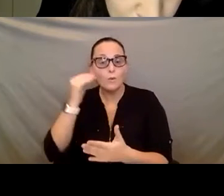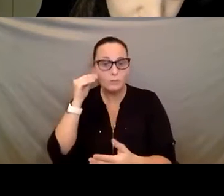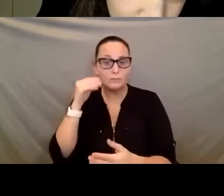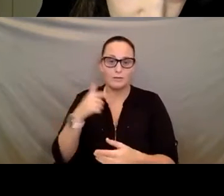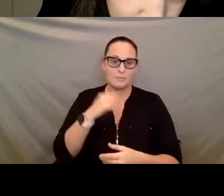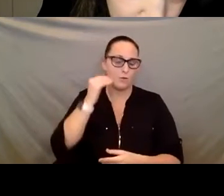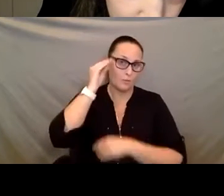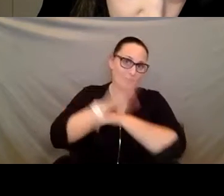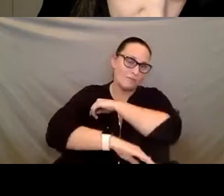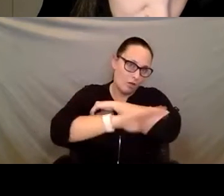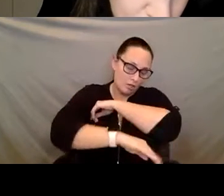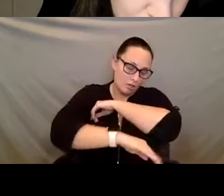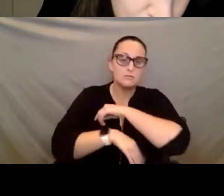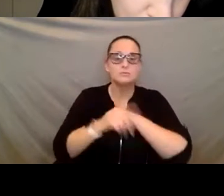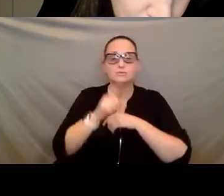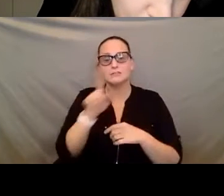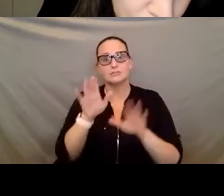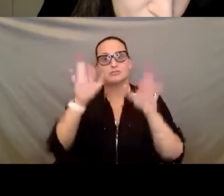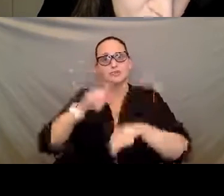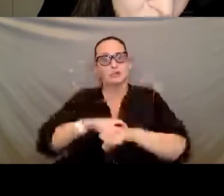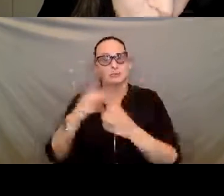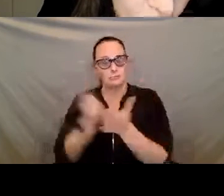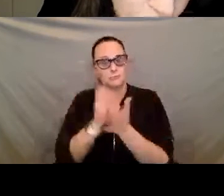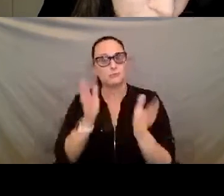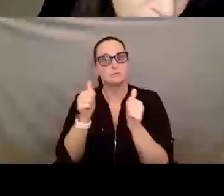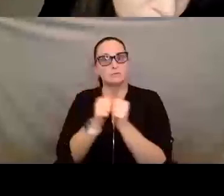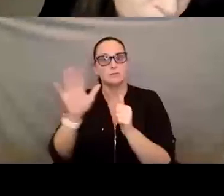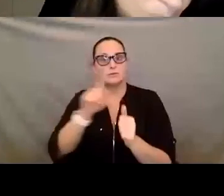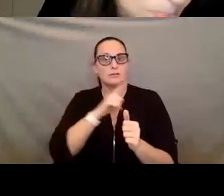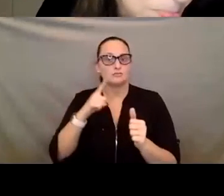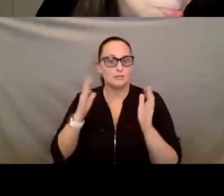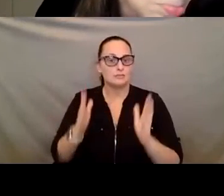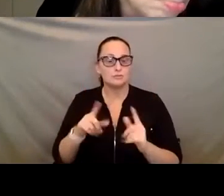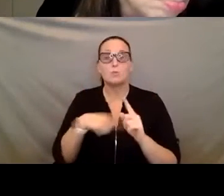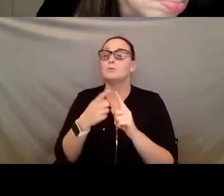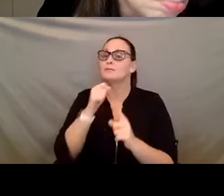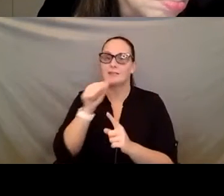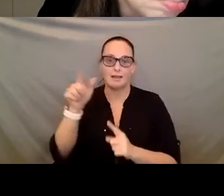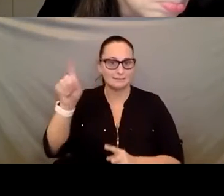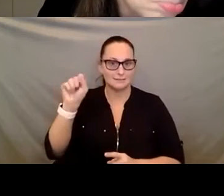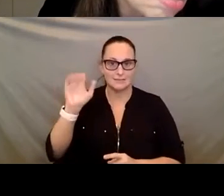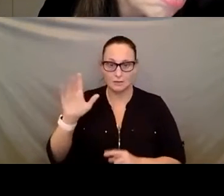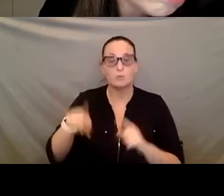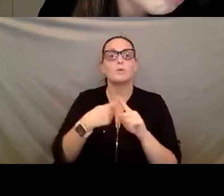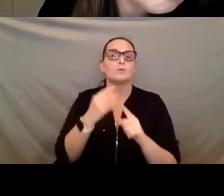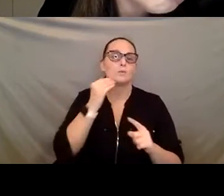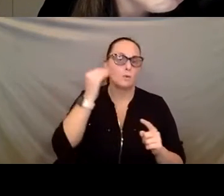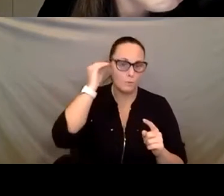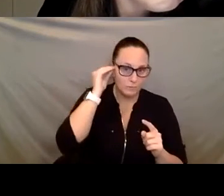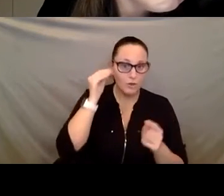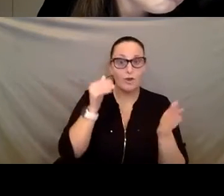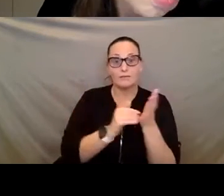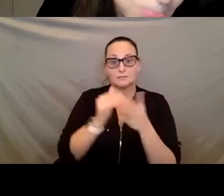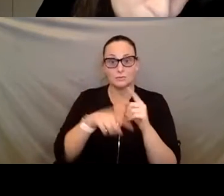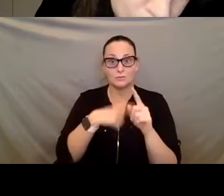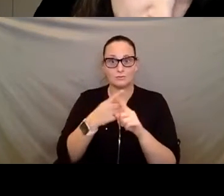I'm home in the fall. And so it's a great time to be talking to your legislators when we're not in Sacramento, when we're home, because oftentimes